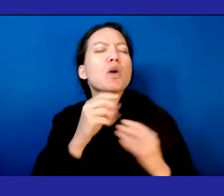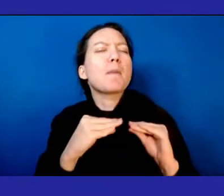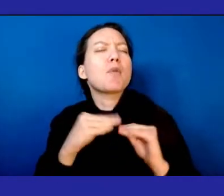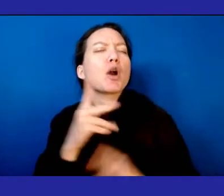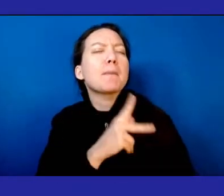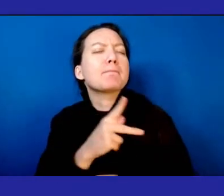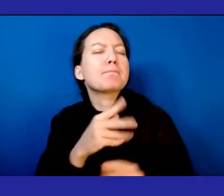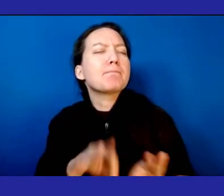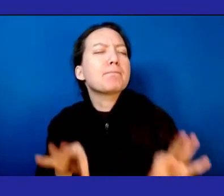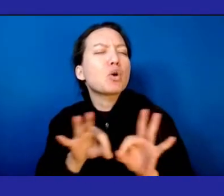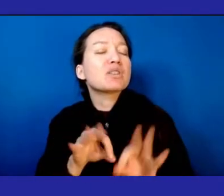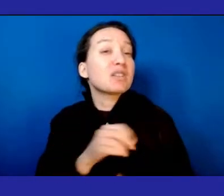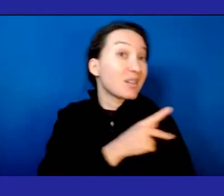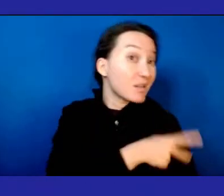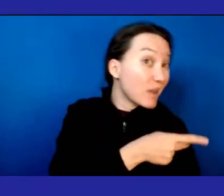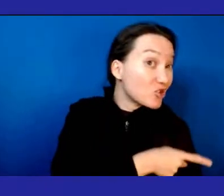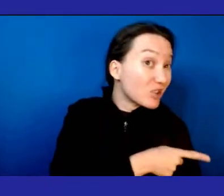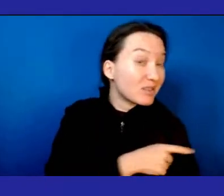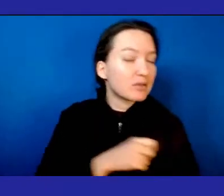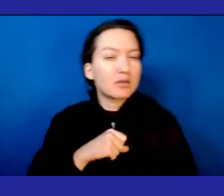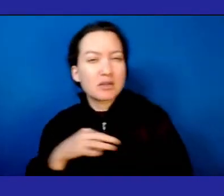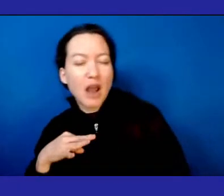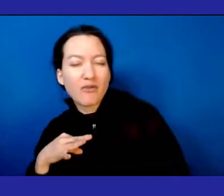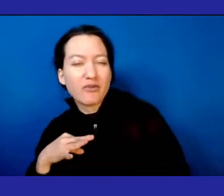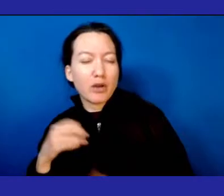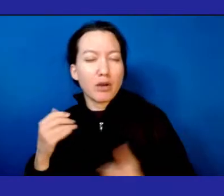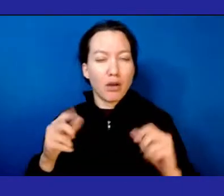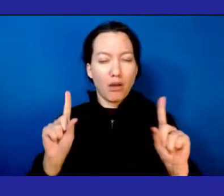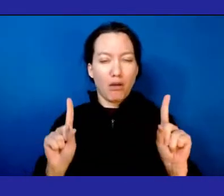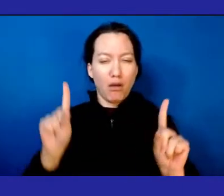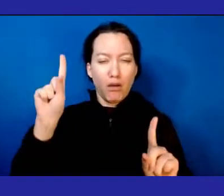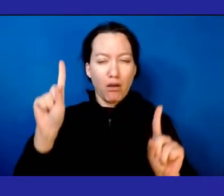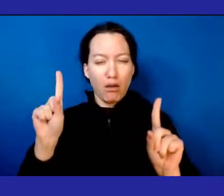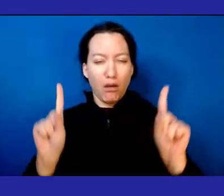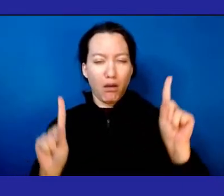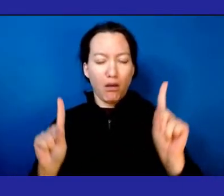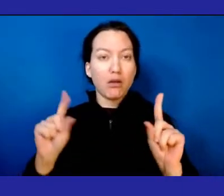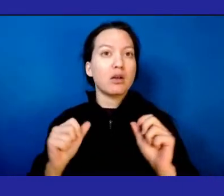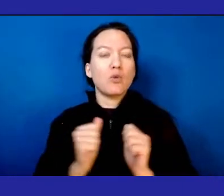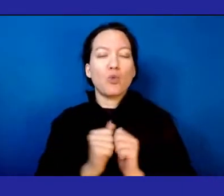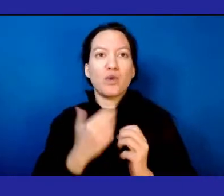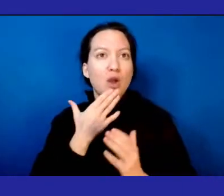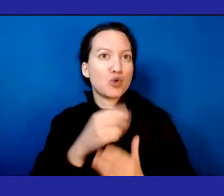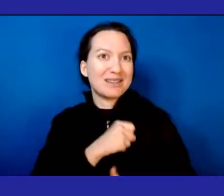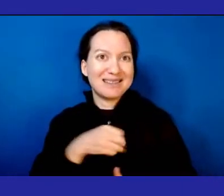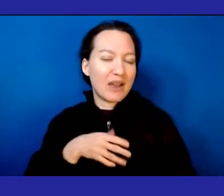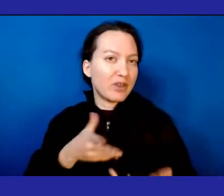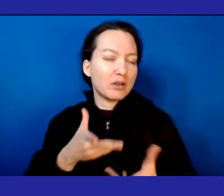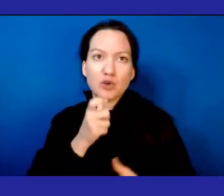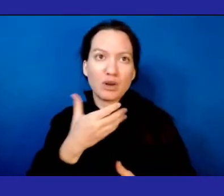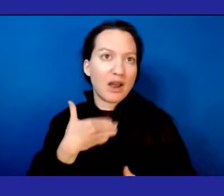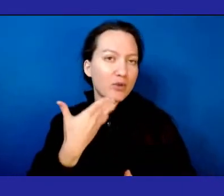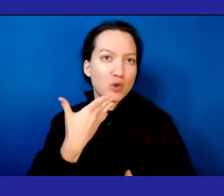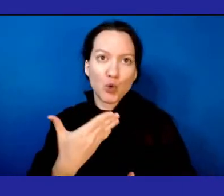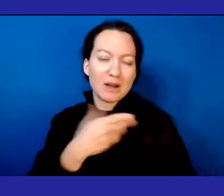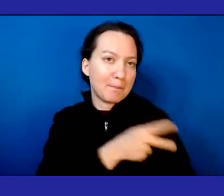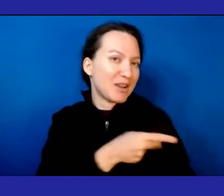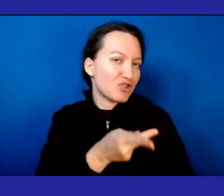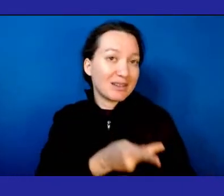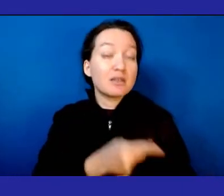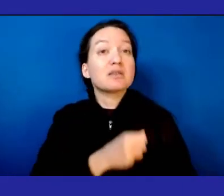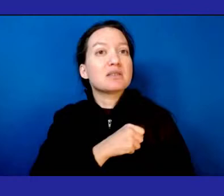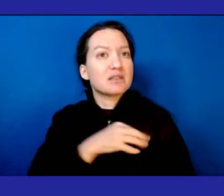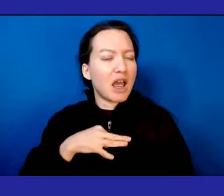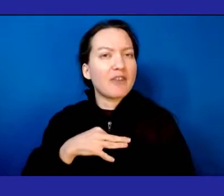patient or the staff? They're equal. Without staff engagement, we don't have good patient care. So staff really appreciate that we sit